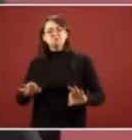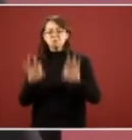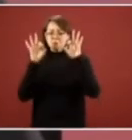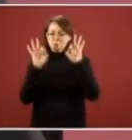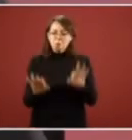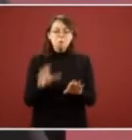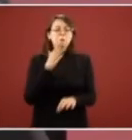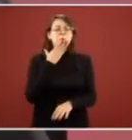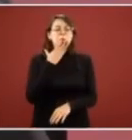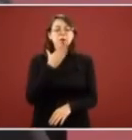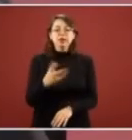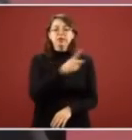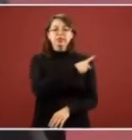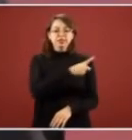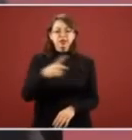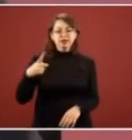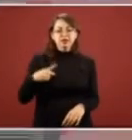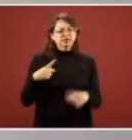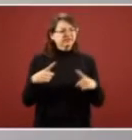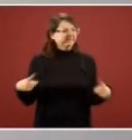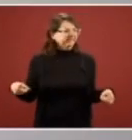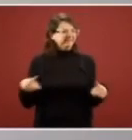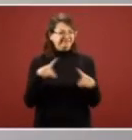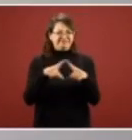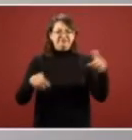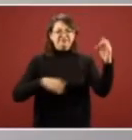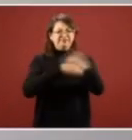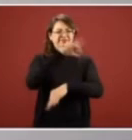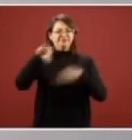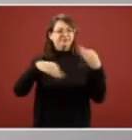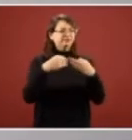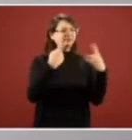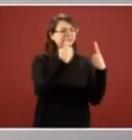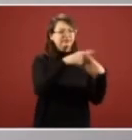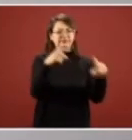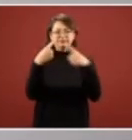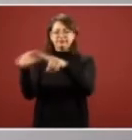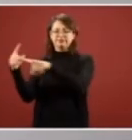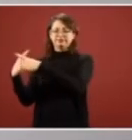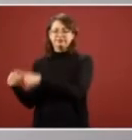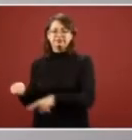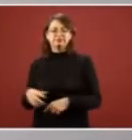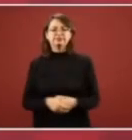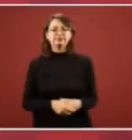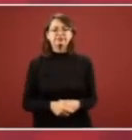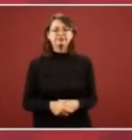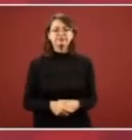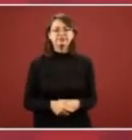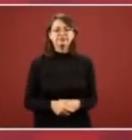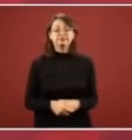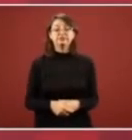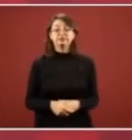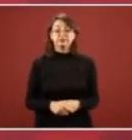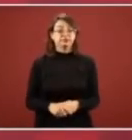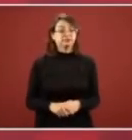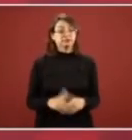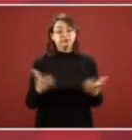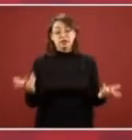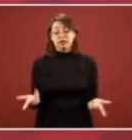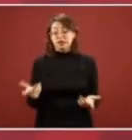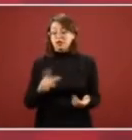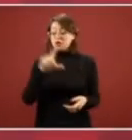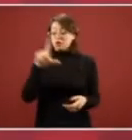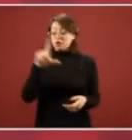Con todas las iglesias. All of the churches. Y hacer valer el Estado laico, que